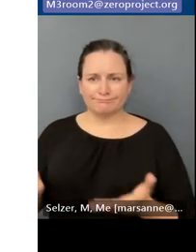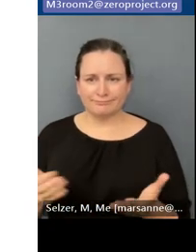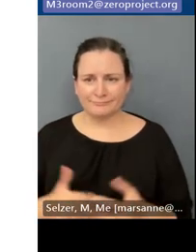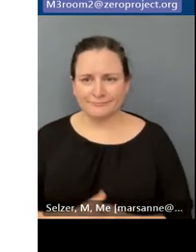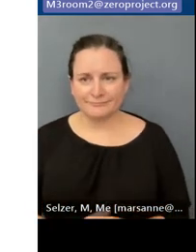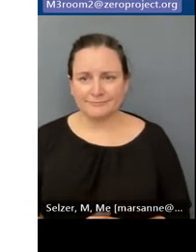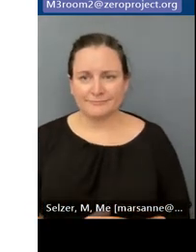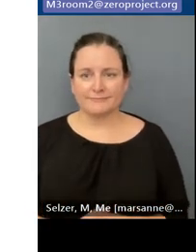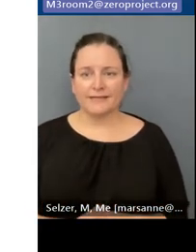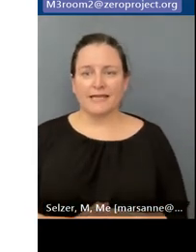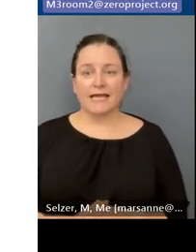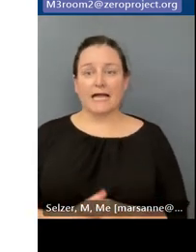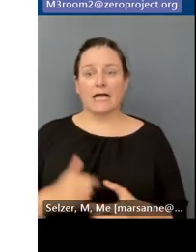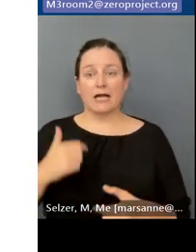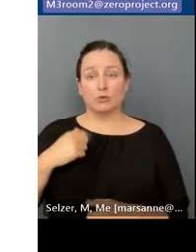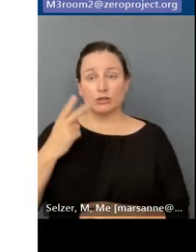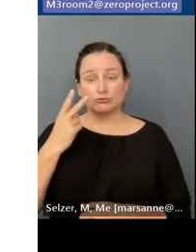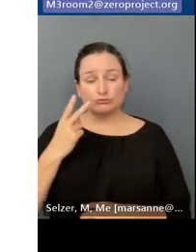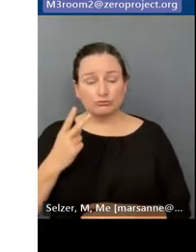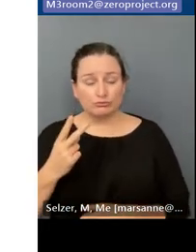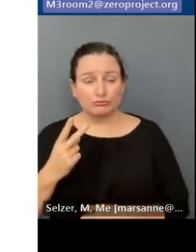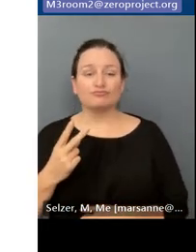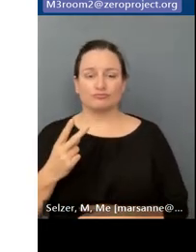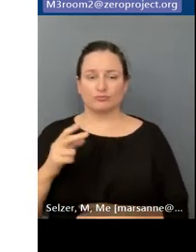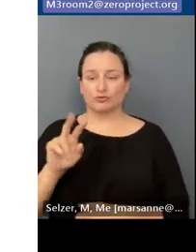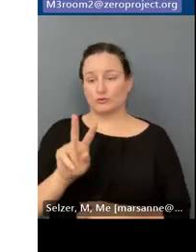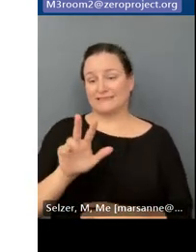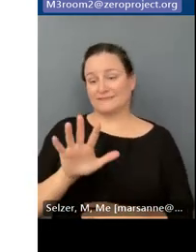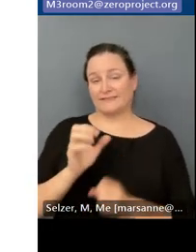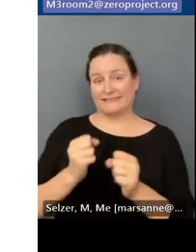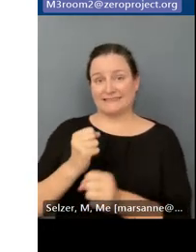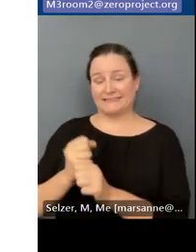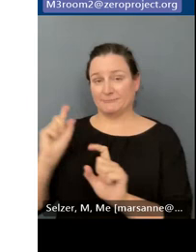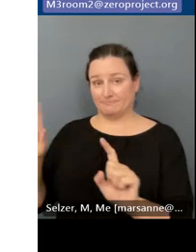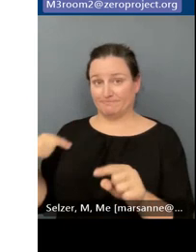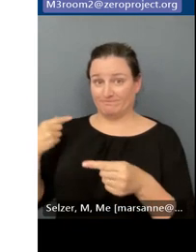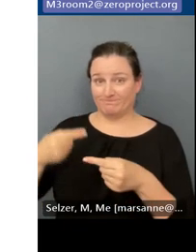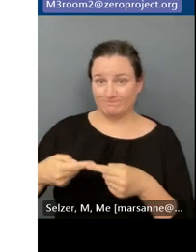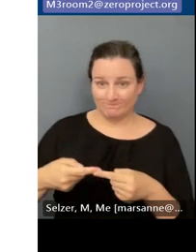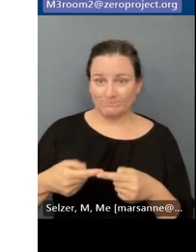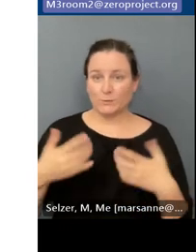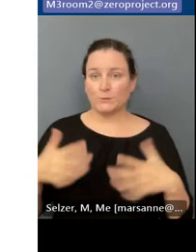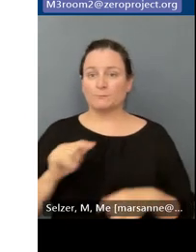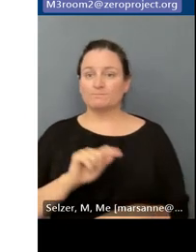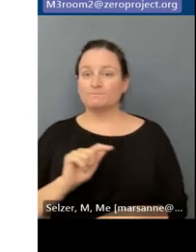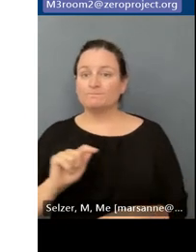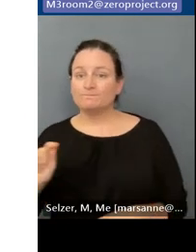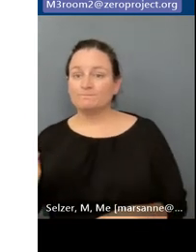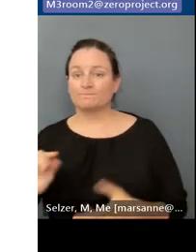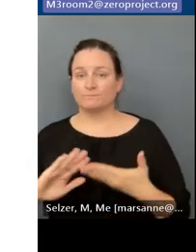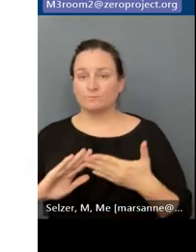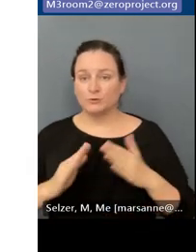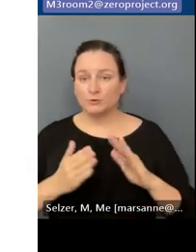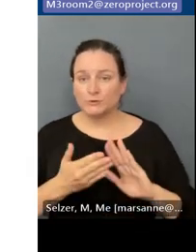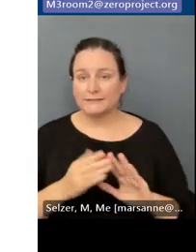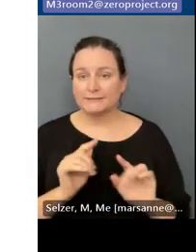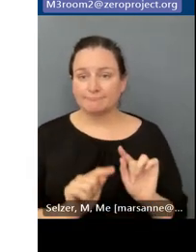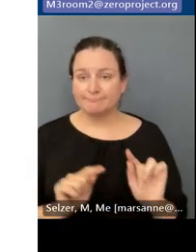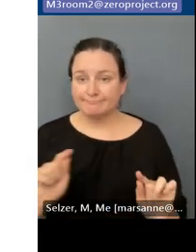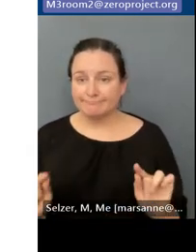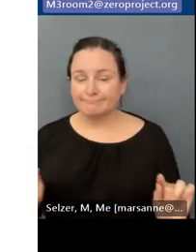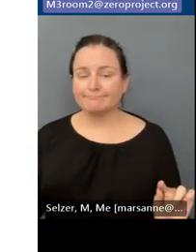since 25 years in a rural Mayan area and communities from Guatemala. The aim of ADISA is to